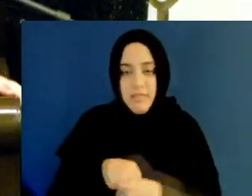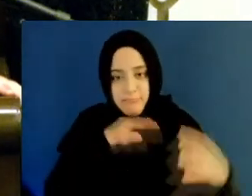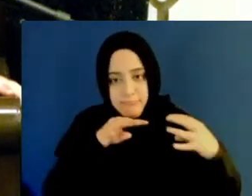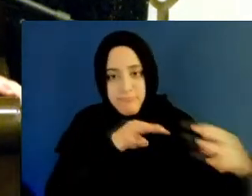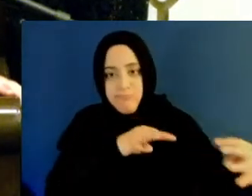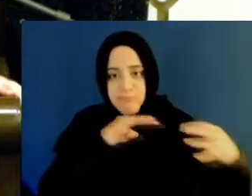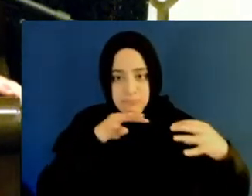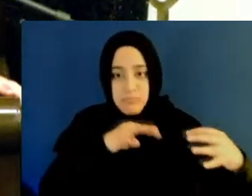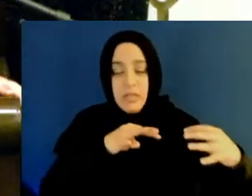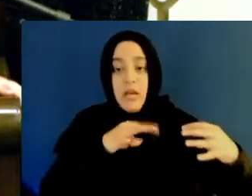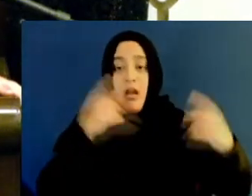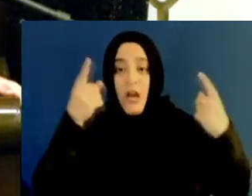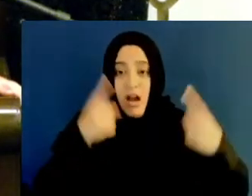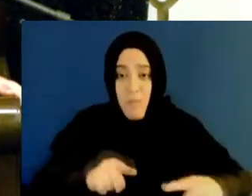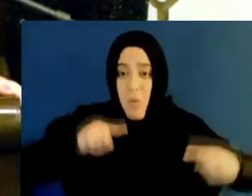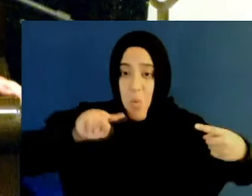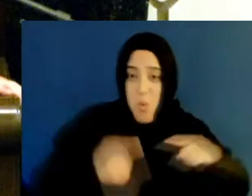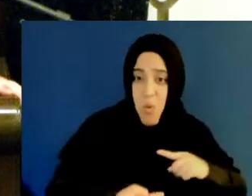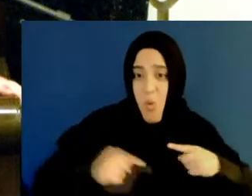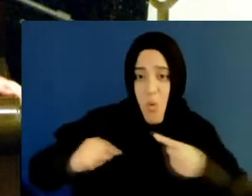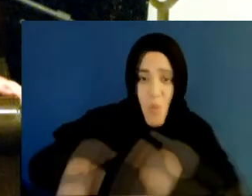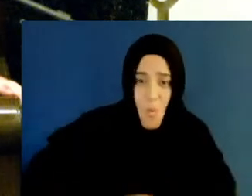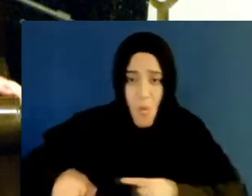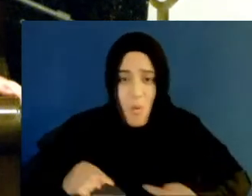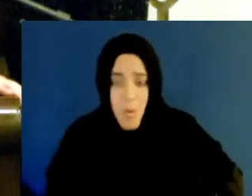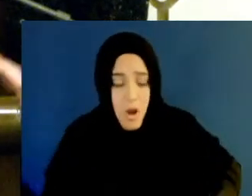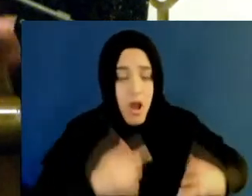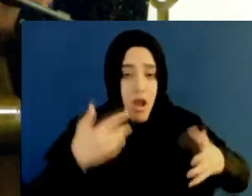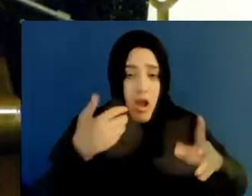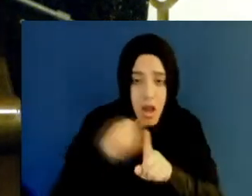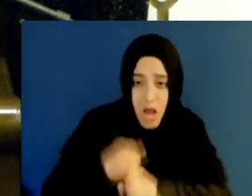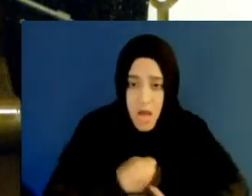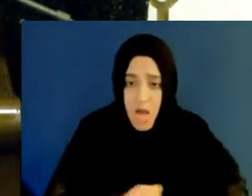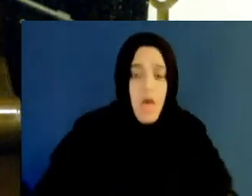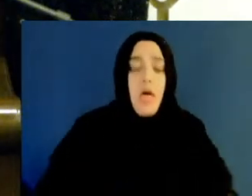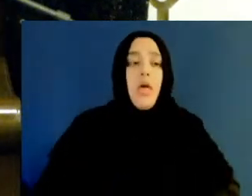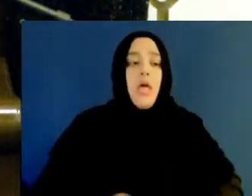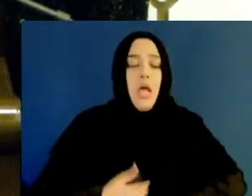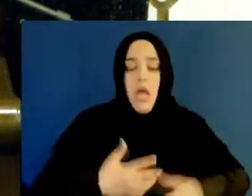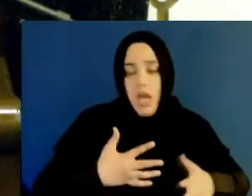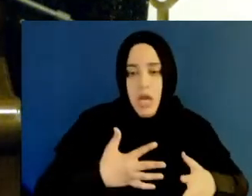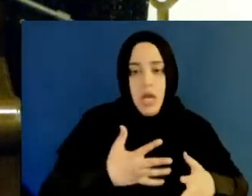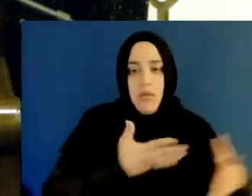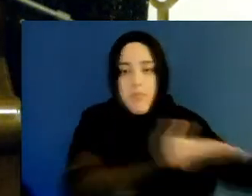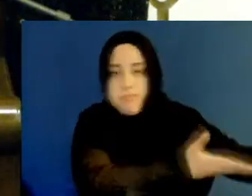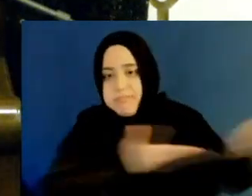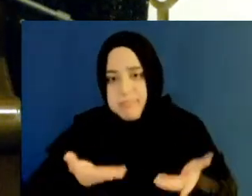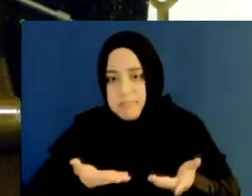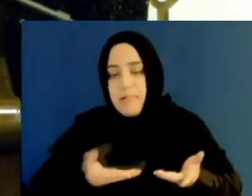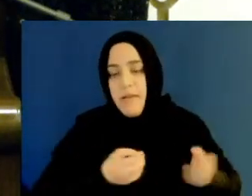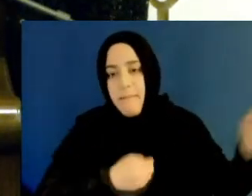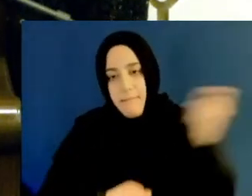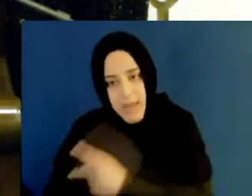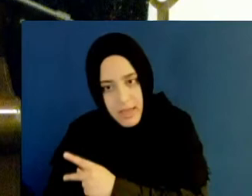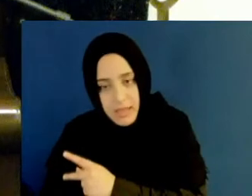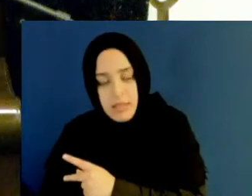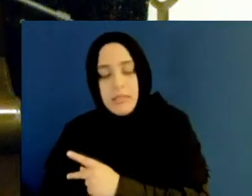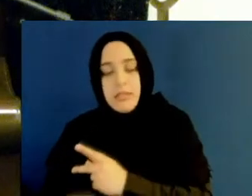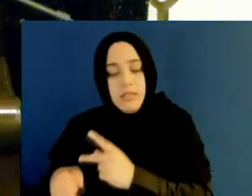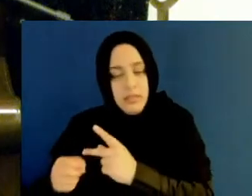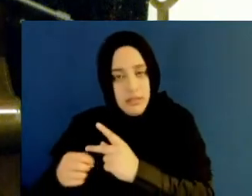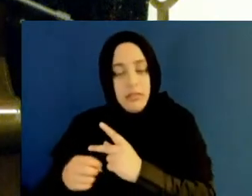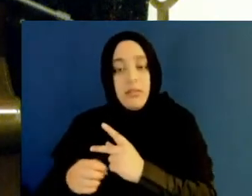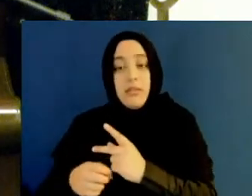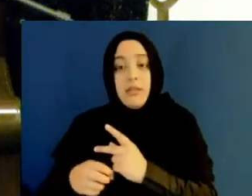the Khaymaga after these injuries. And when you put the Qara'in together, you will find that